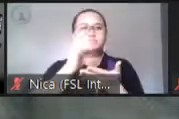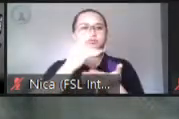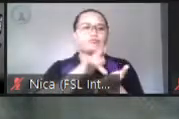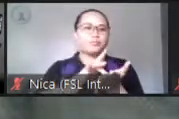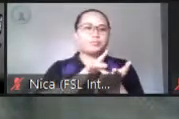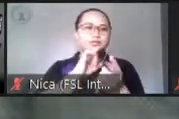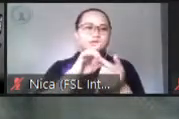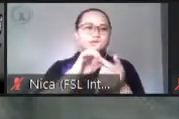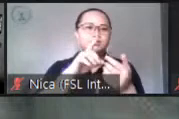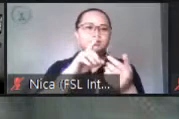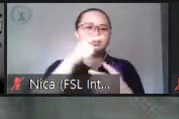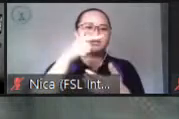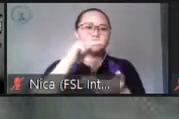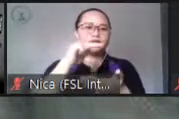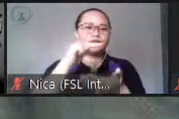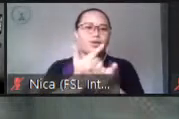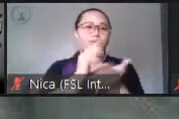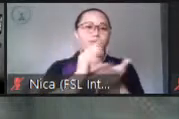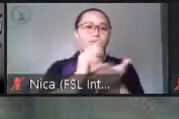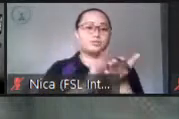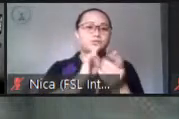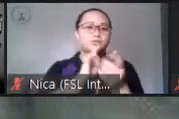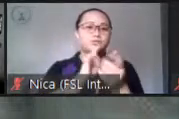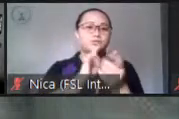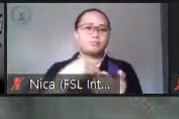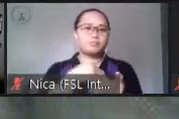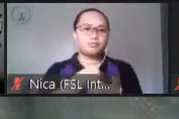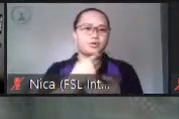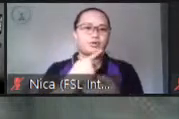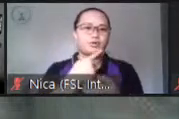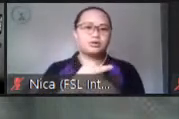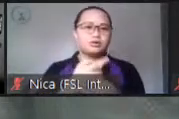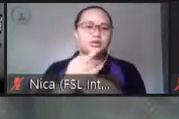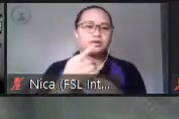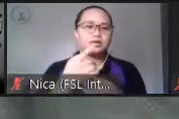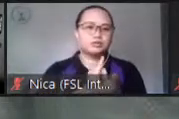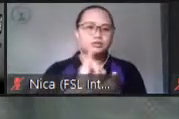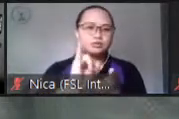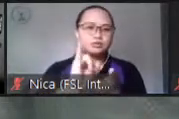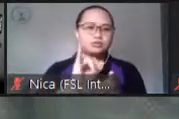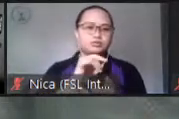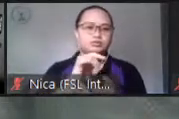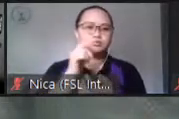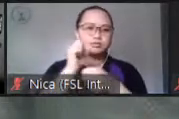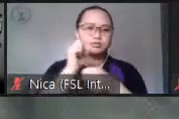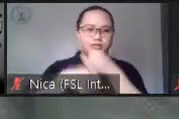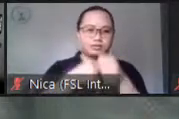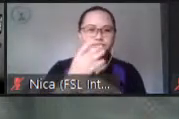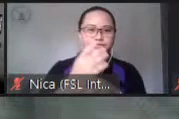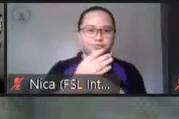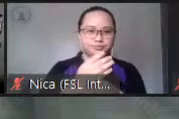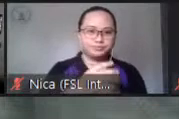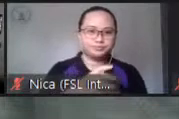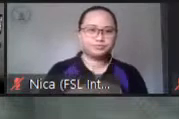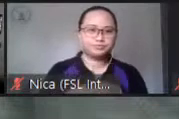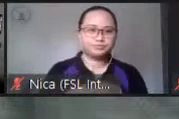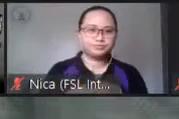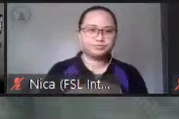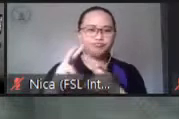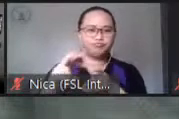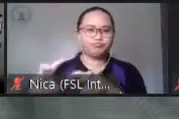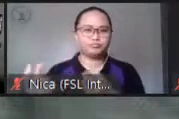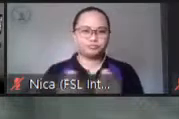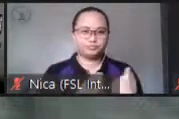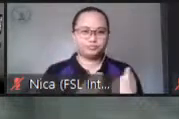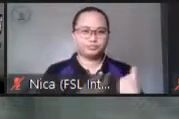of the Institutional Animal Care and Use Committee. She has conducted and co-researched several studies in that community. She is